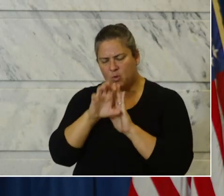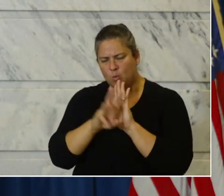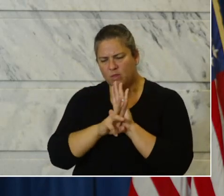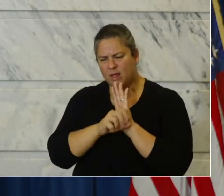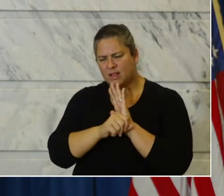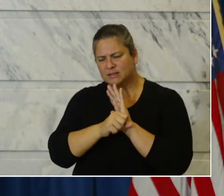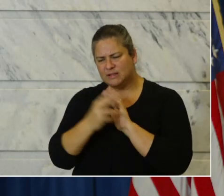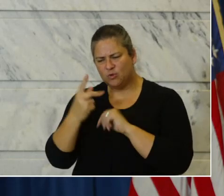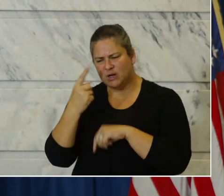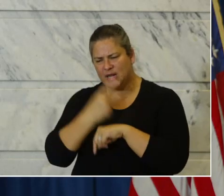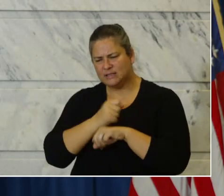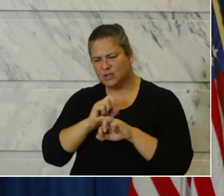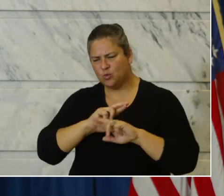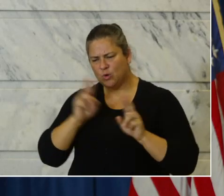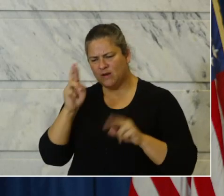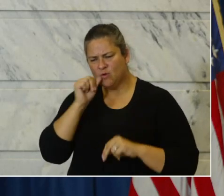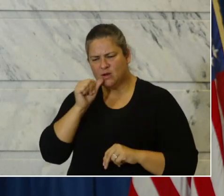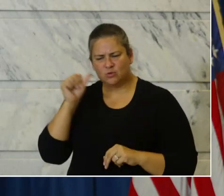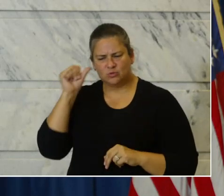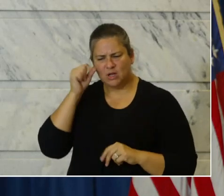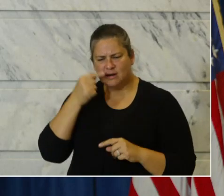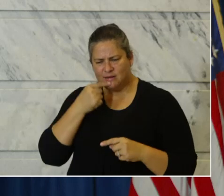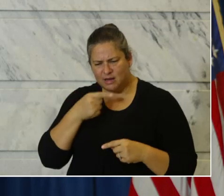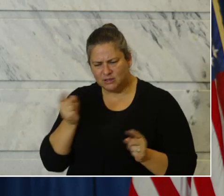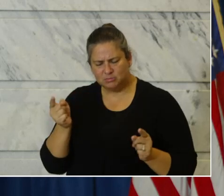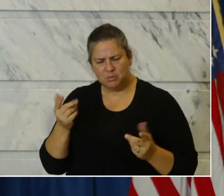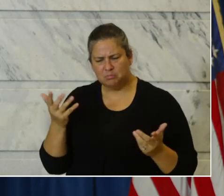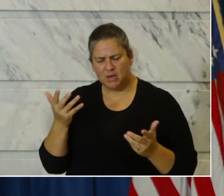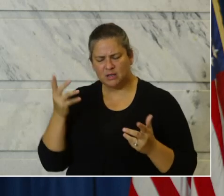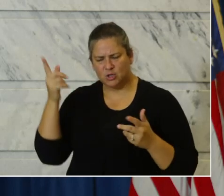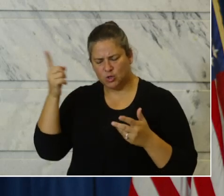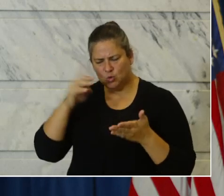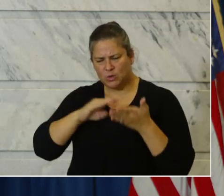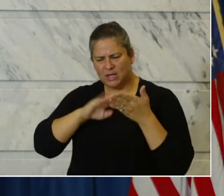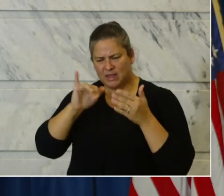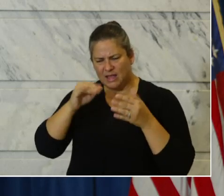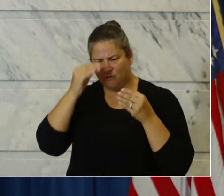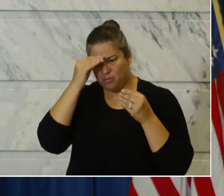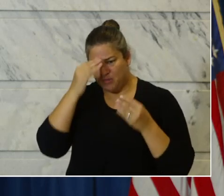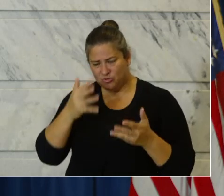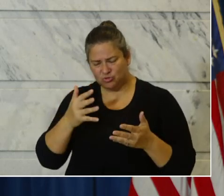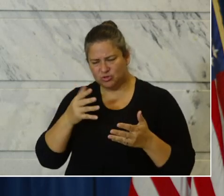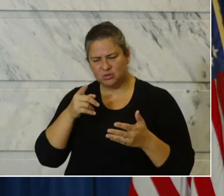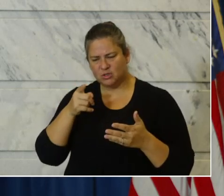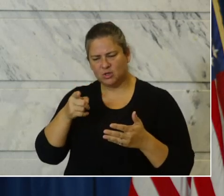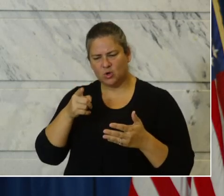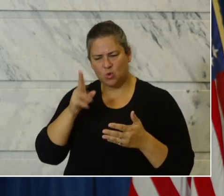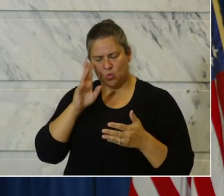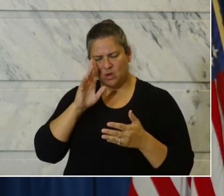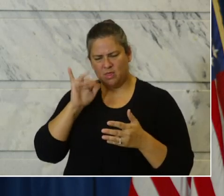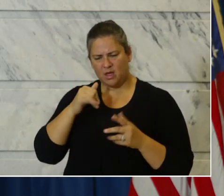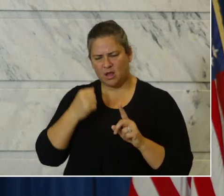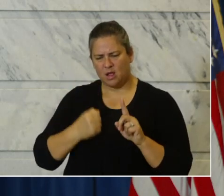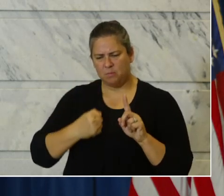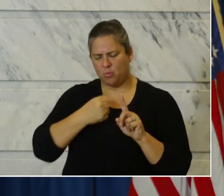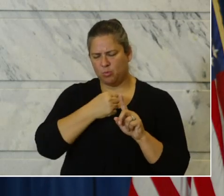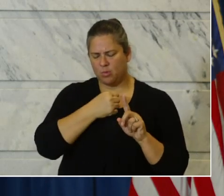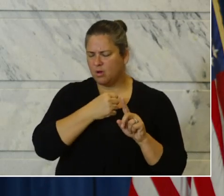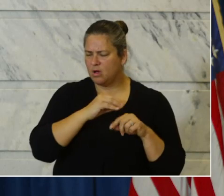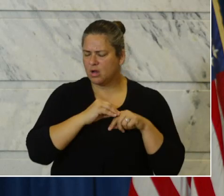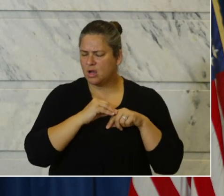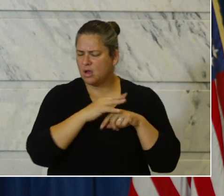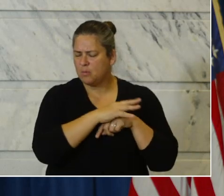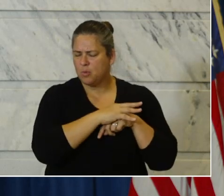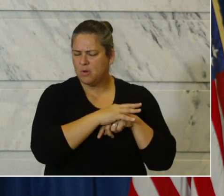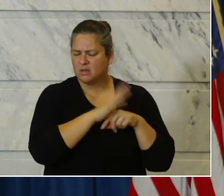in preparation for yesterday's announcement. However, releasing that information would compromise the federal investigation and violate a